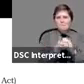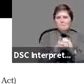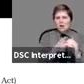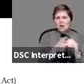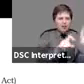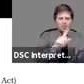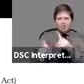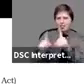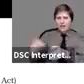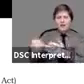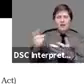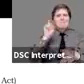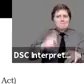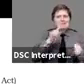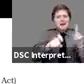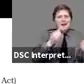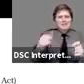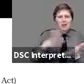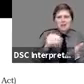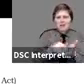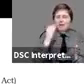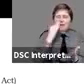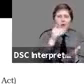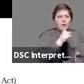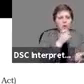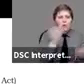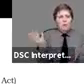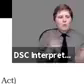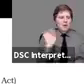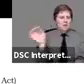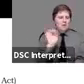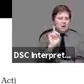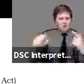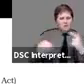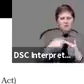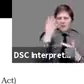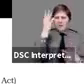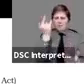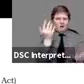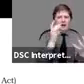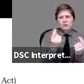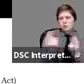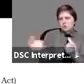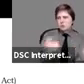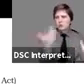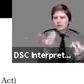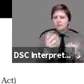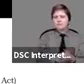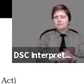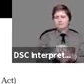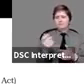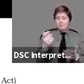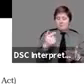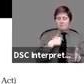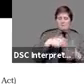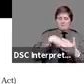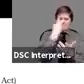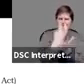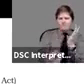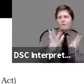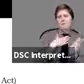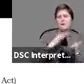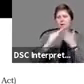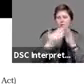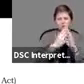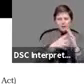ask questions and find out who, what, when, and where. I immerse myself in the community